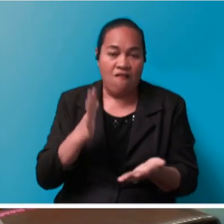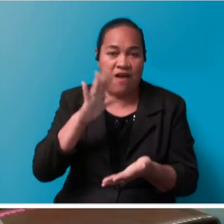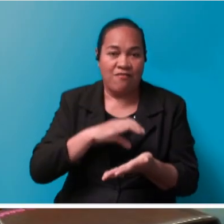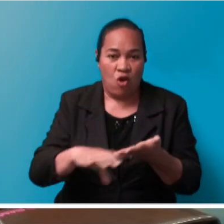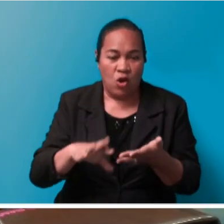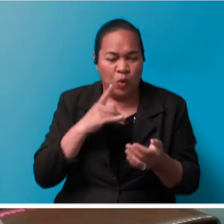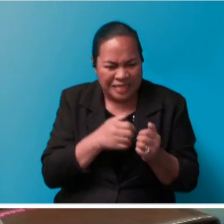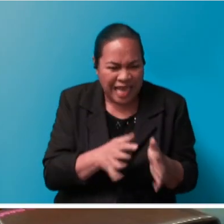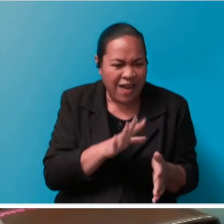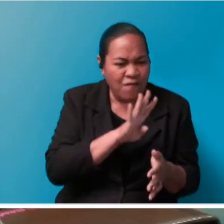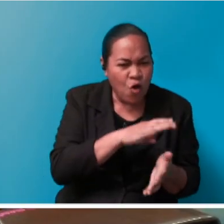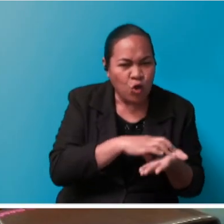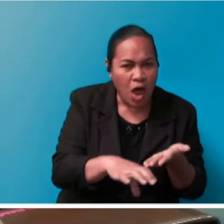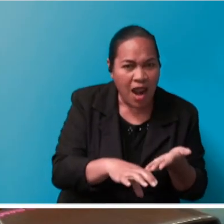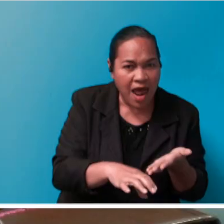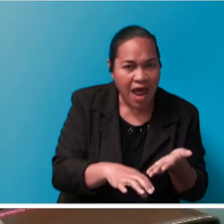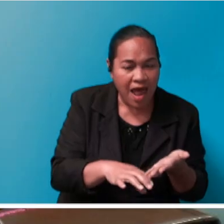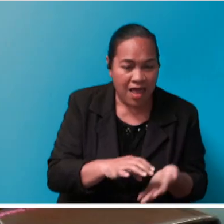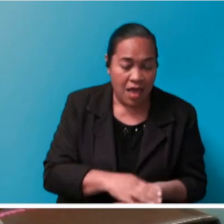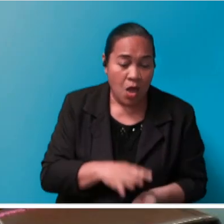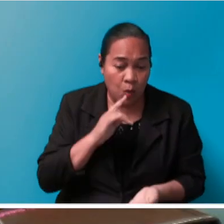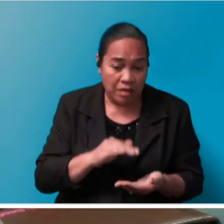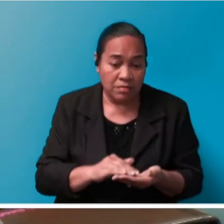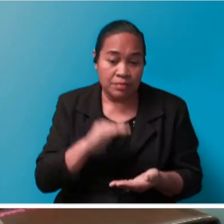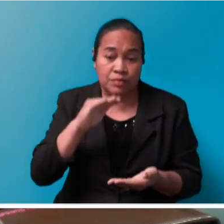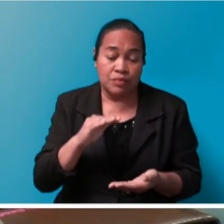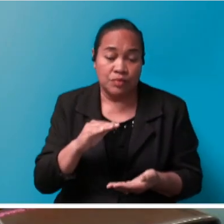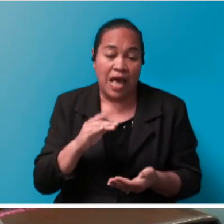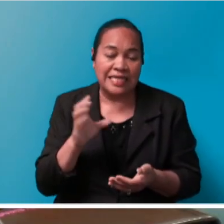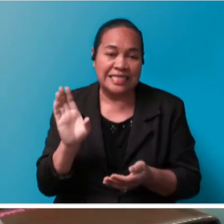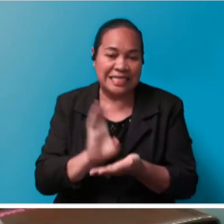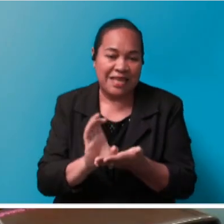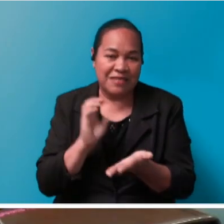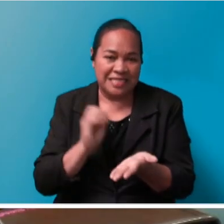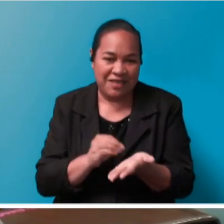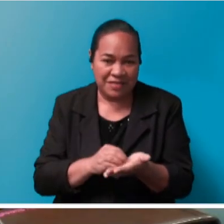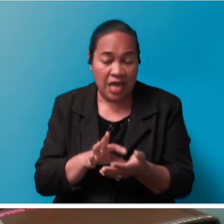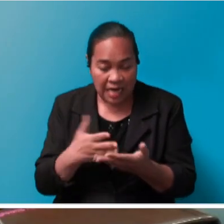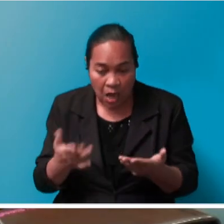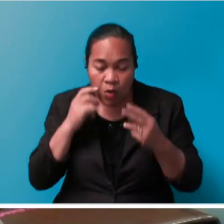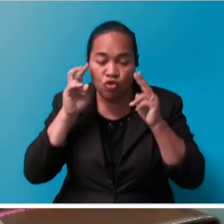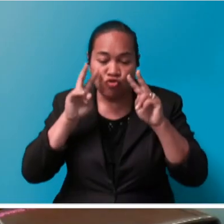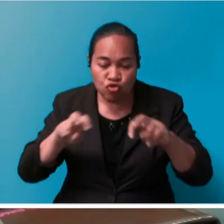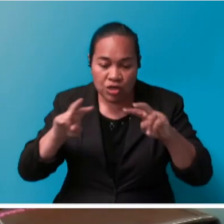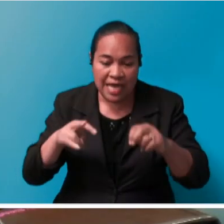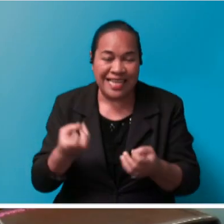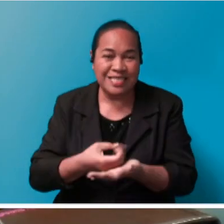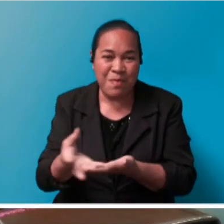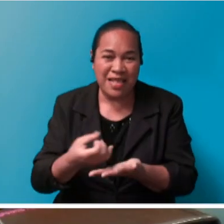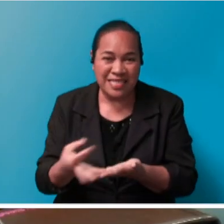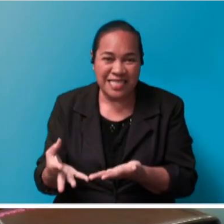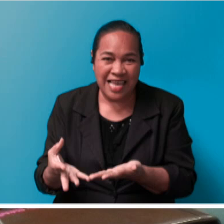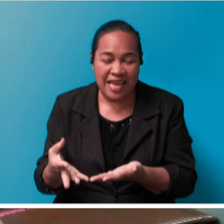started with $4 when we came in. We increased the salaries of the civil servants. We're looking at expenditure that is having